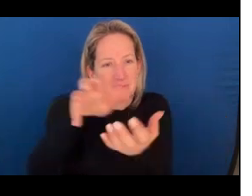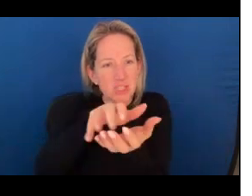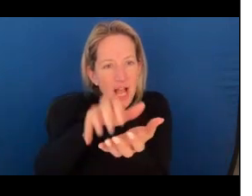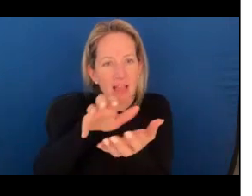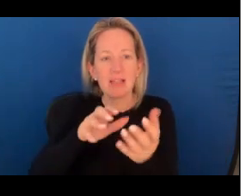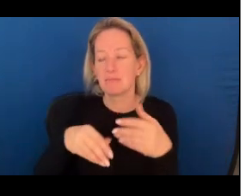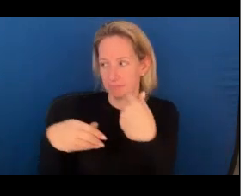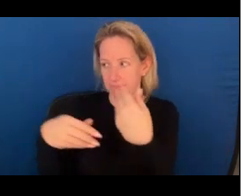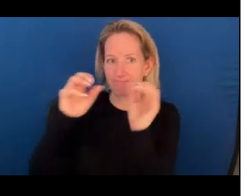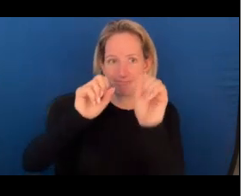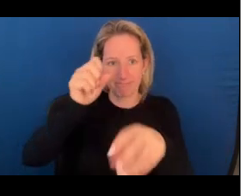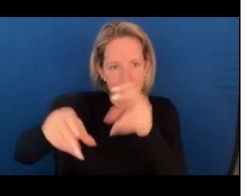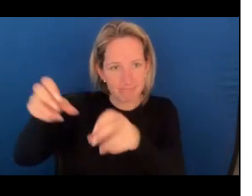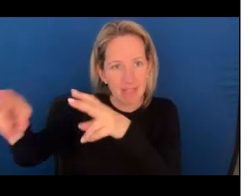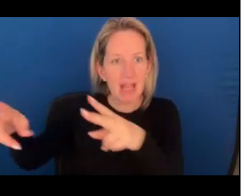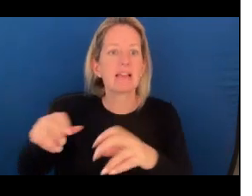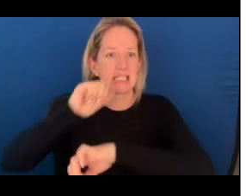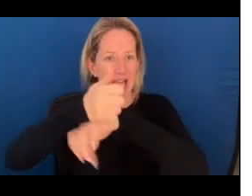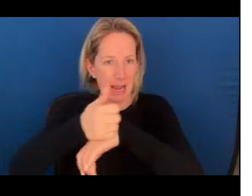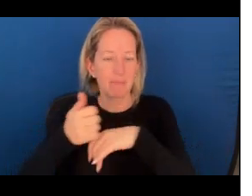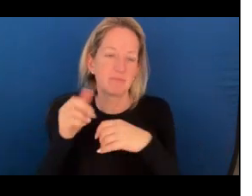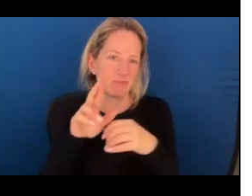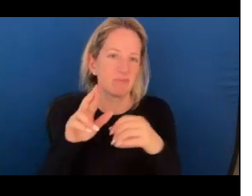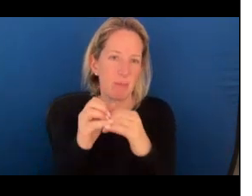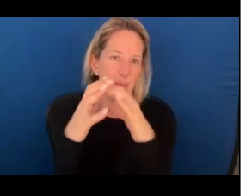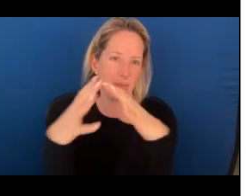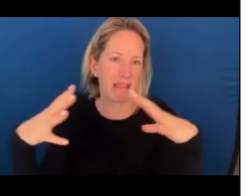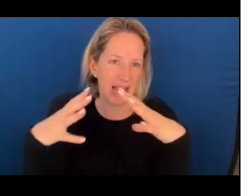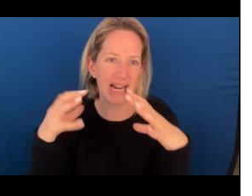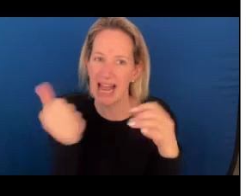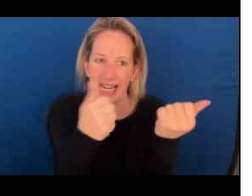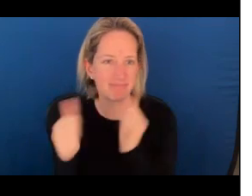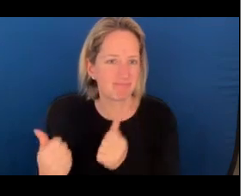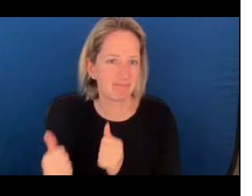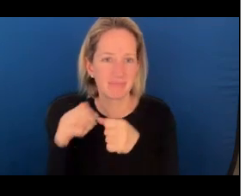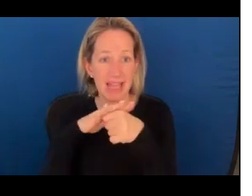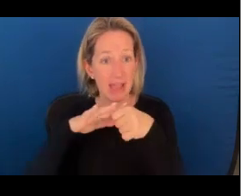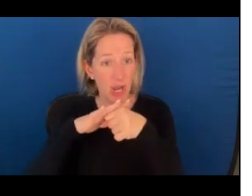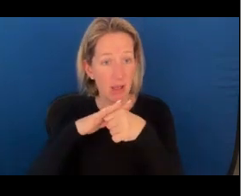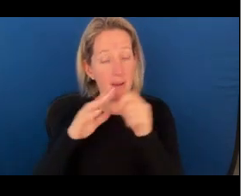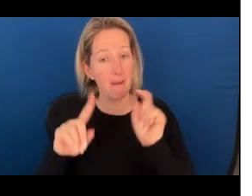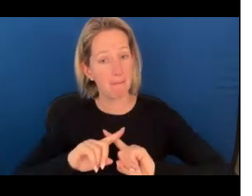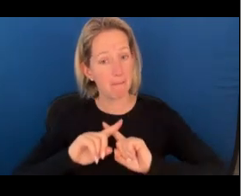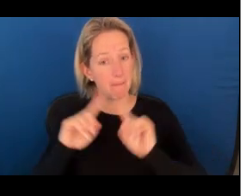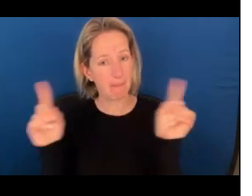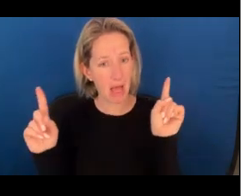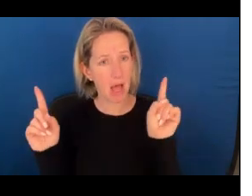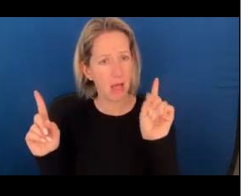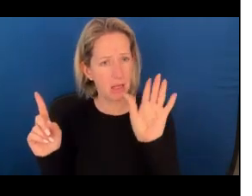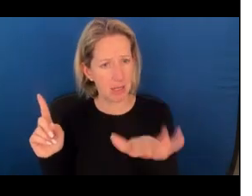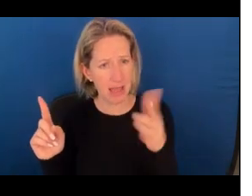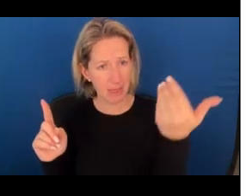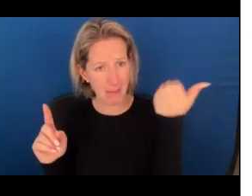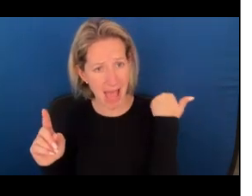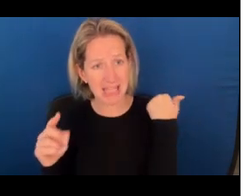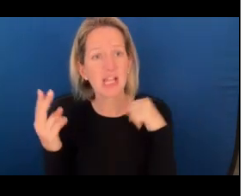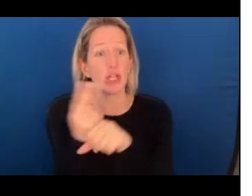on and then form new reefs and repopulate degraded areas. But a lot of the times in the past, we've been using